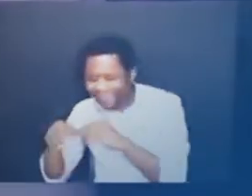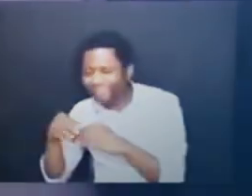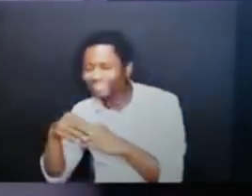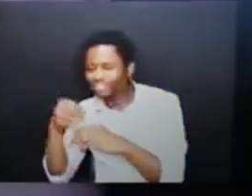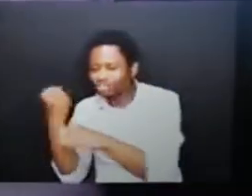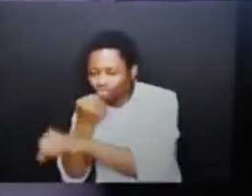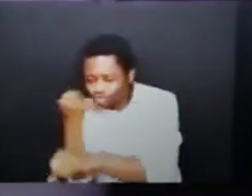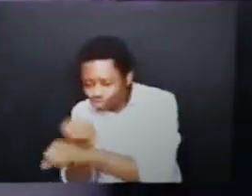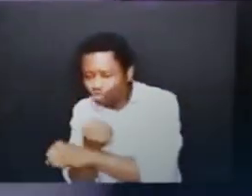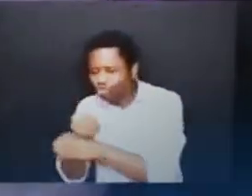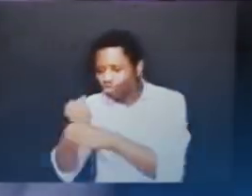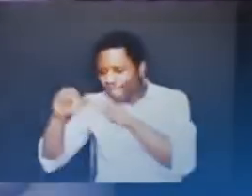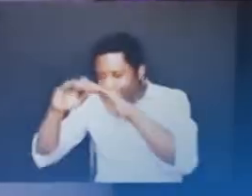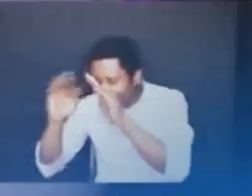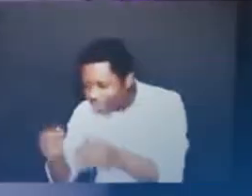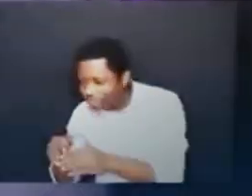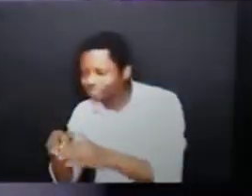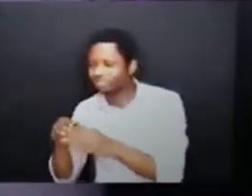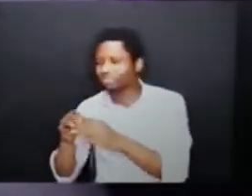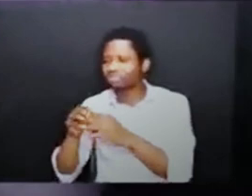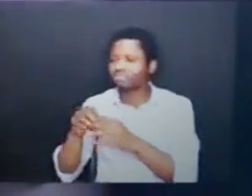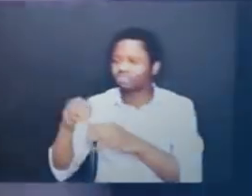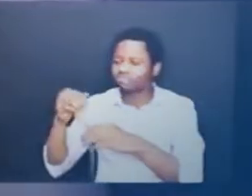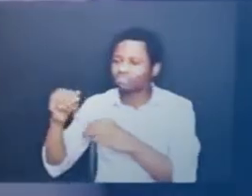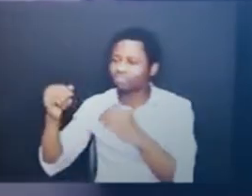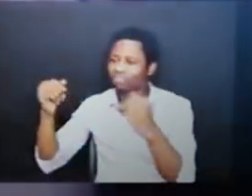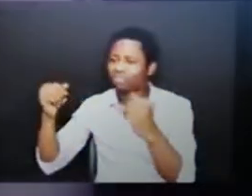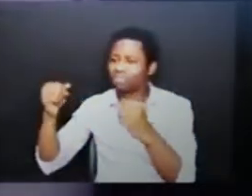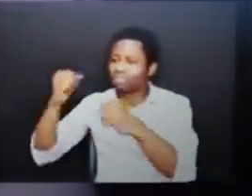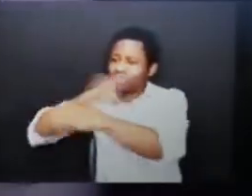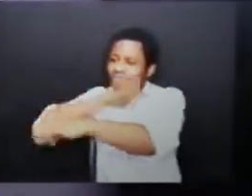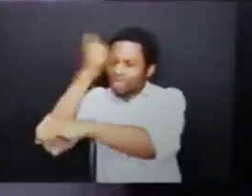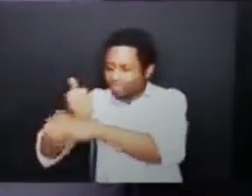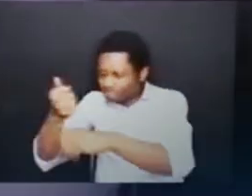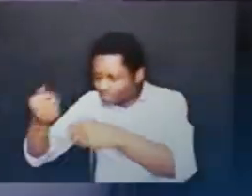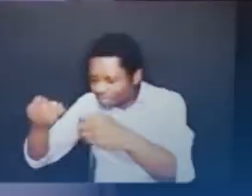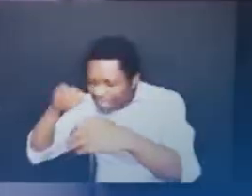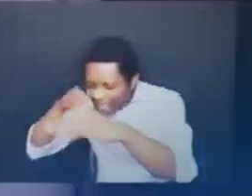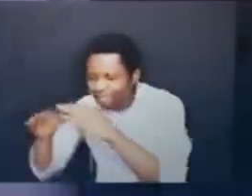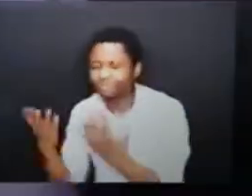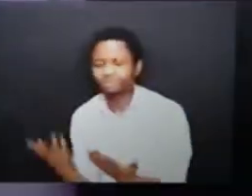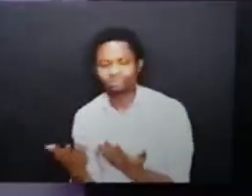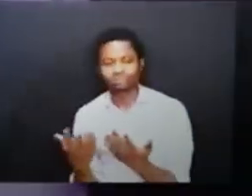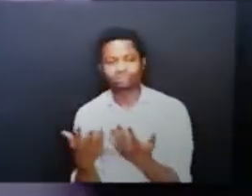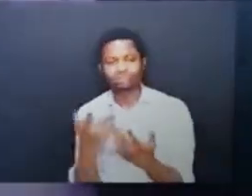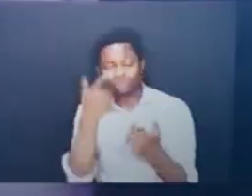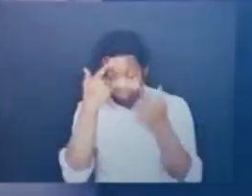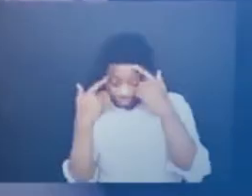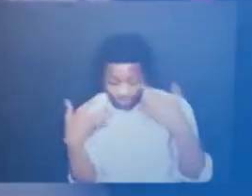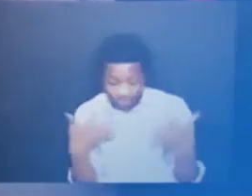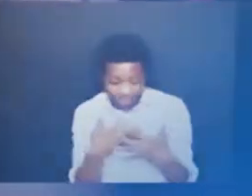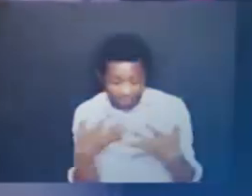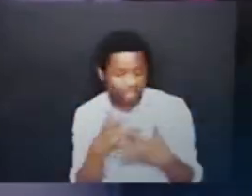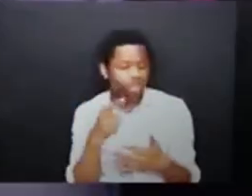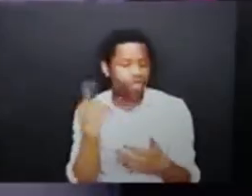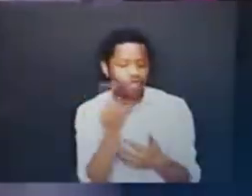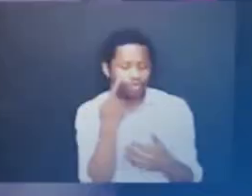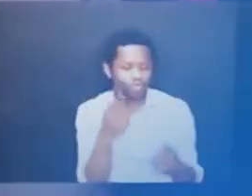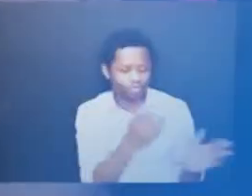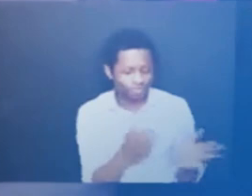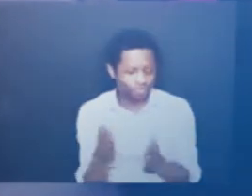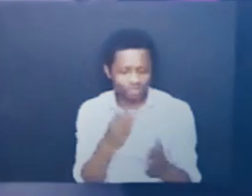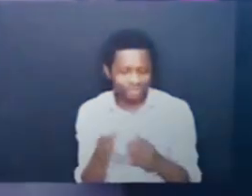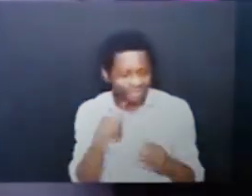ne yema wong. Nansu median for hunti wankasa woye edema wong. Fear will always prepare hiding place for the captives.